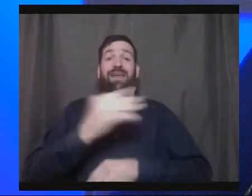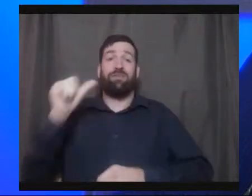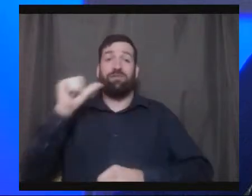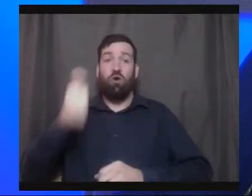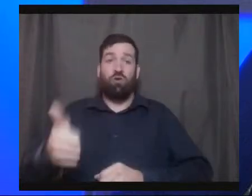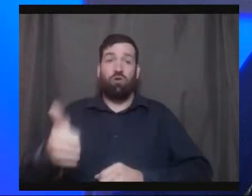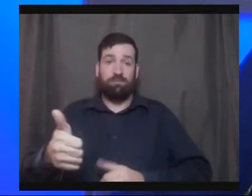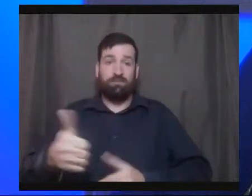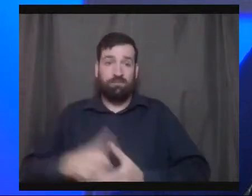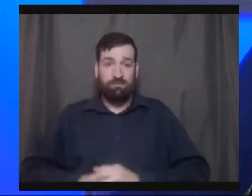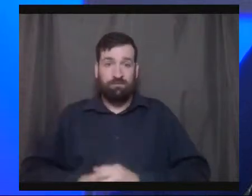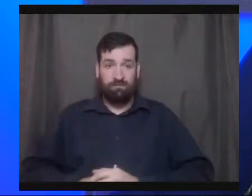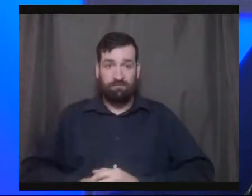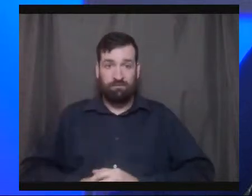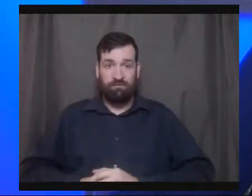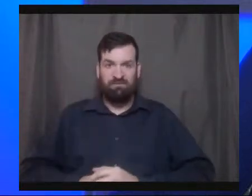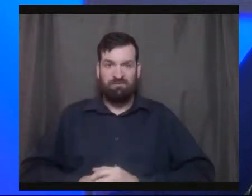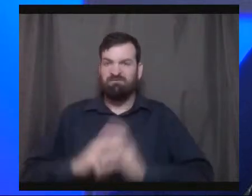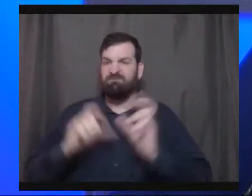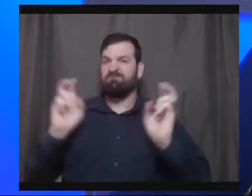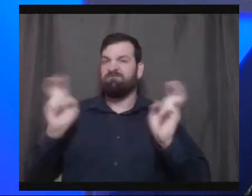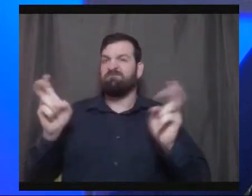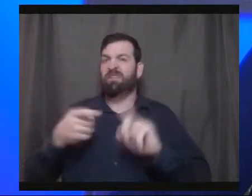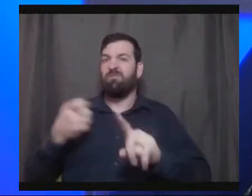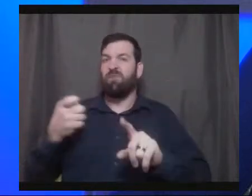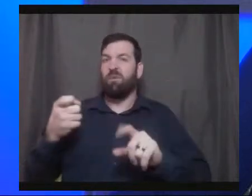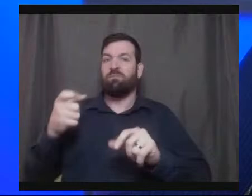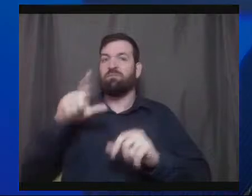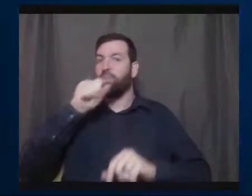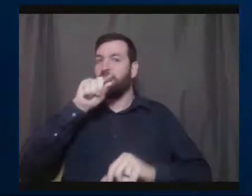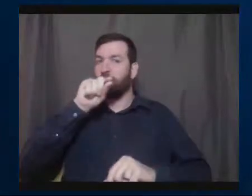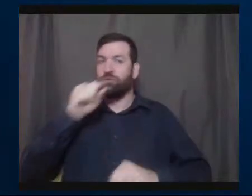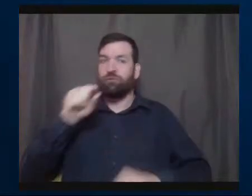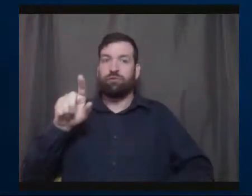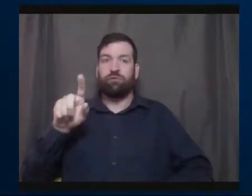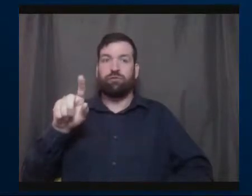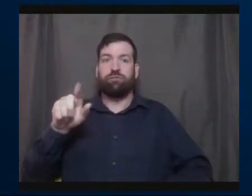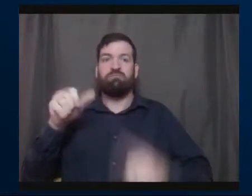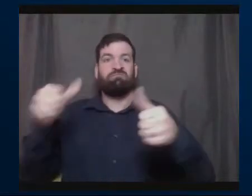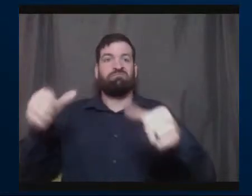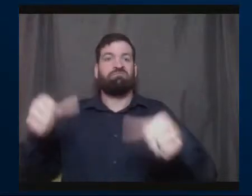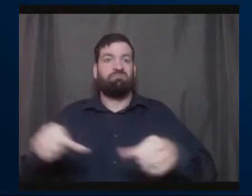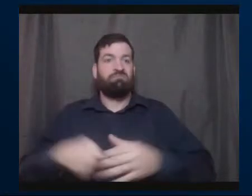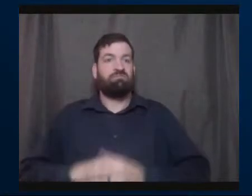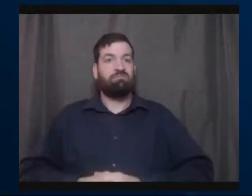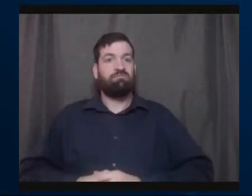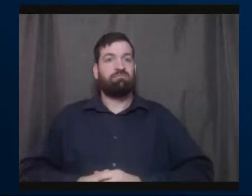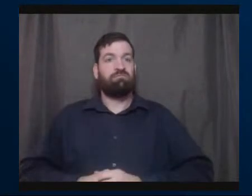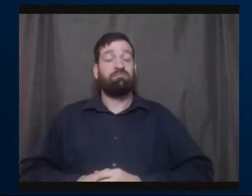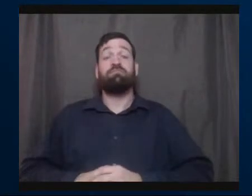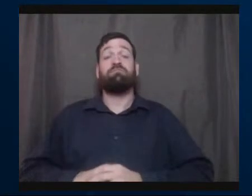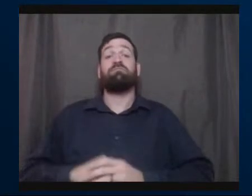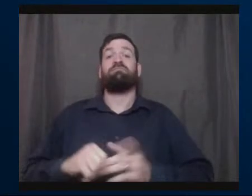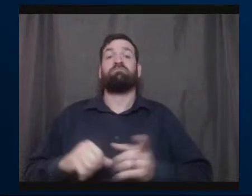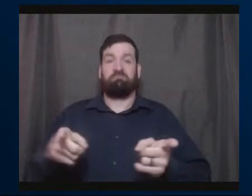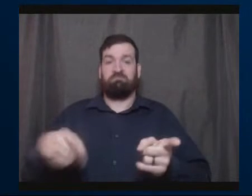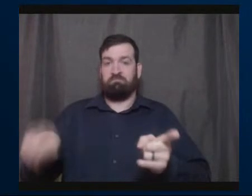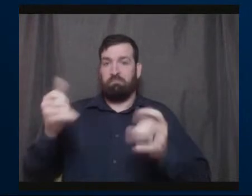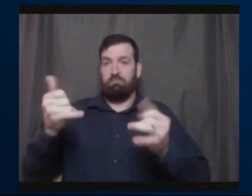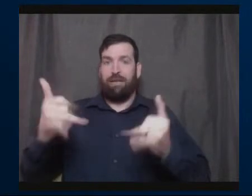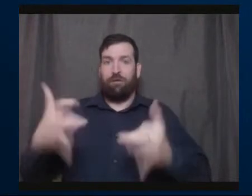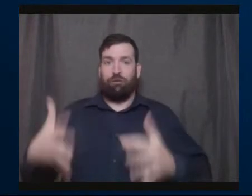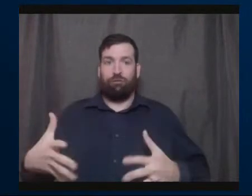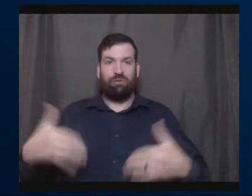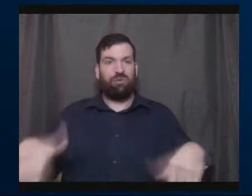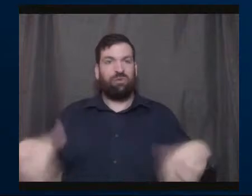that was posted on Twitter, kind of says it all if you... Let's see. Can we take a look at that? Okay. So Jayhawk players, shining bright. Look at this. Some of